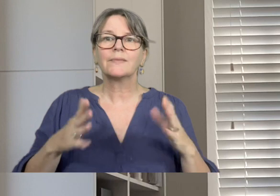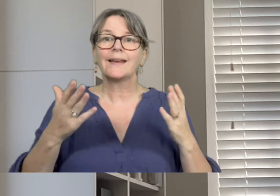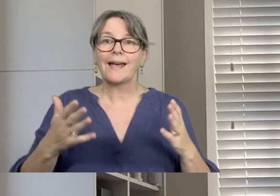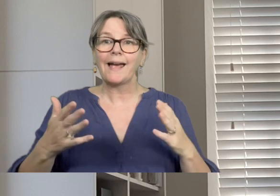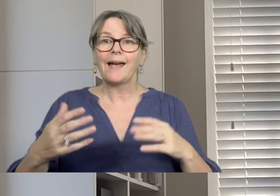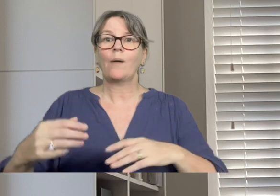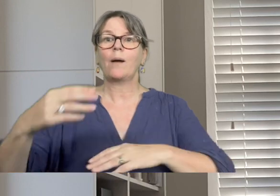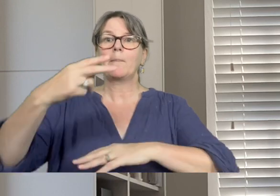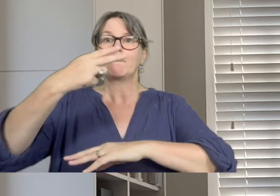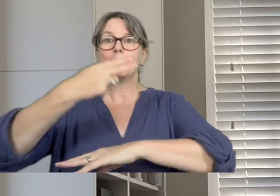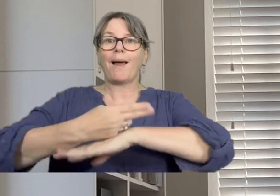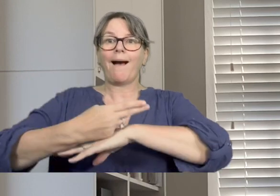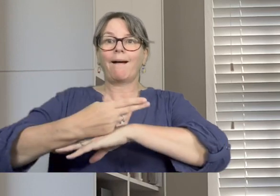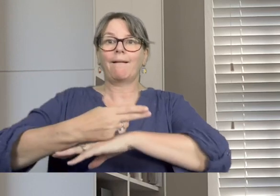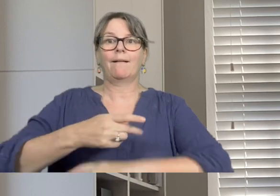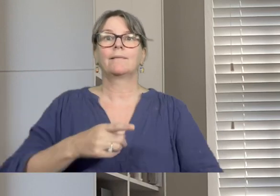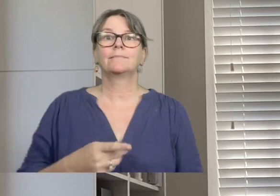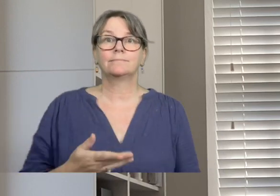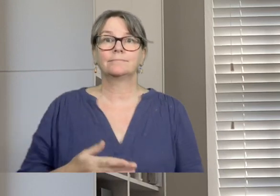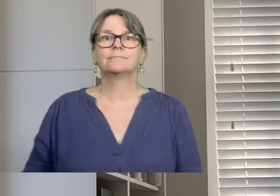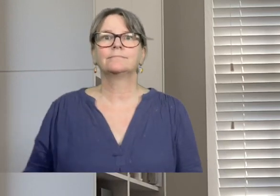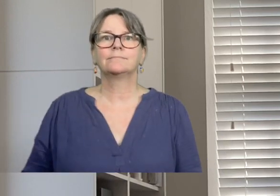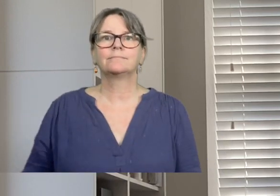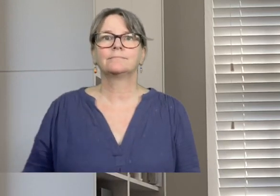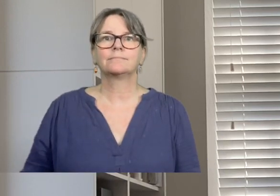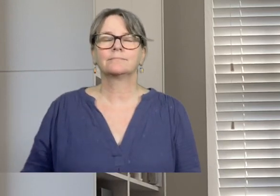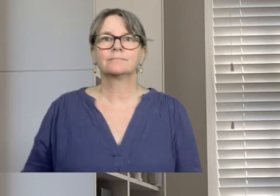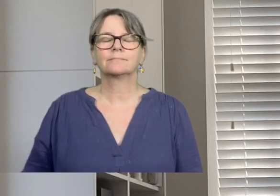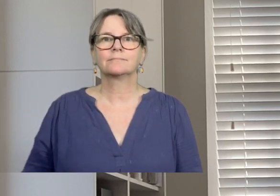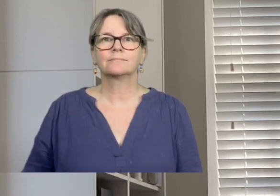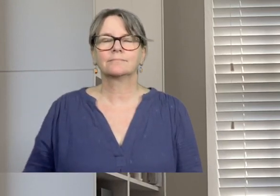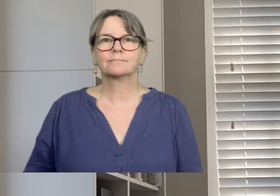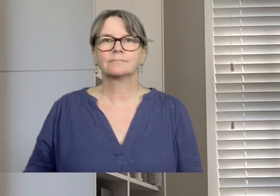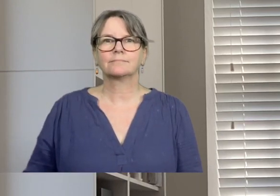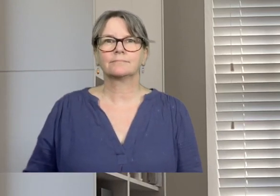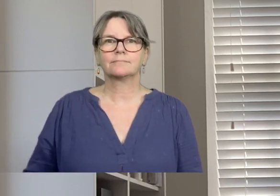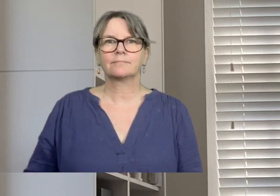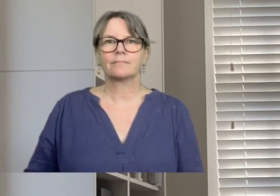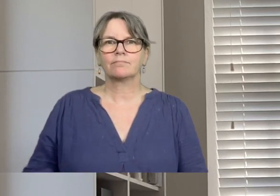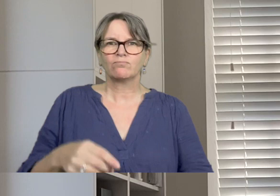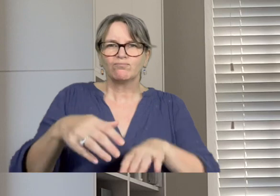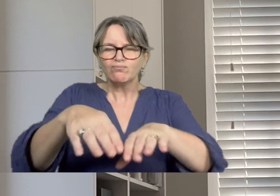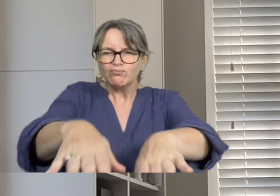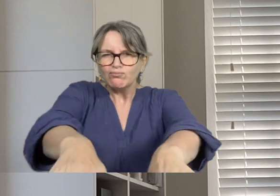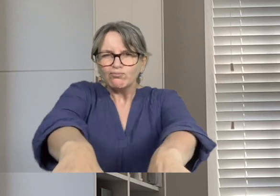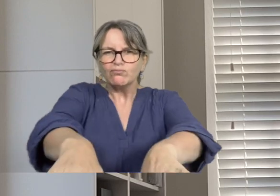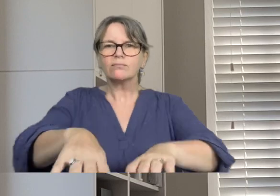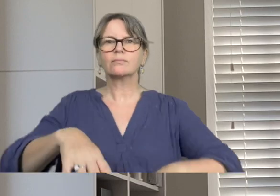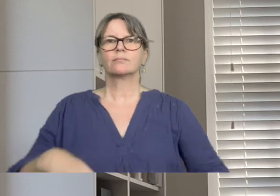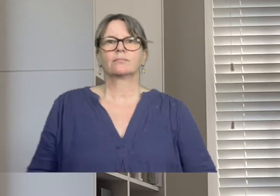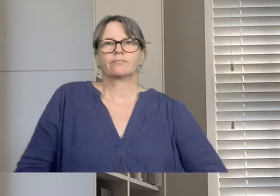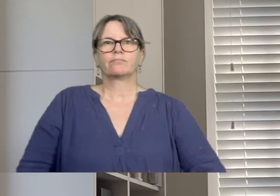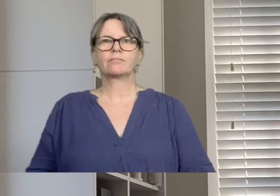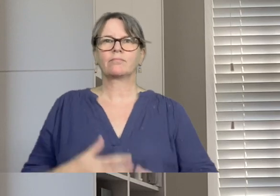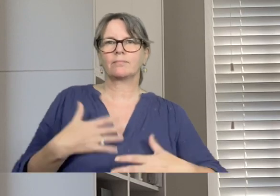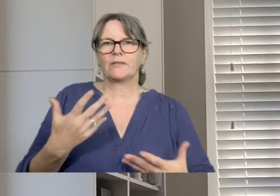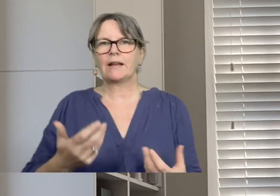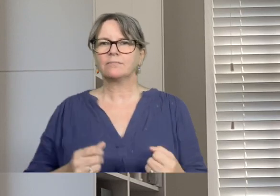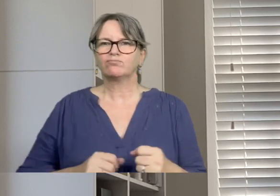We're going to do a little plank series, just a few, and then we're going to come to standing and have a little roll